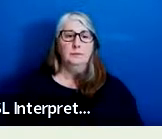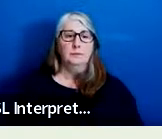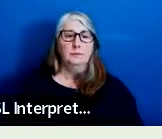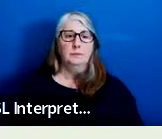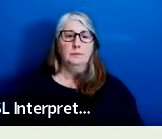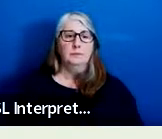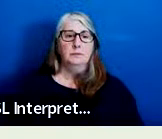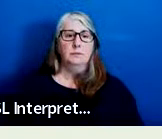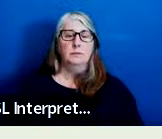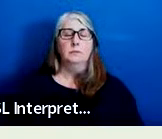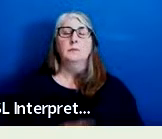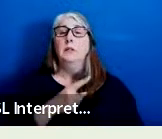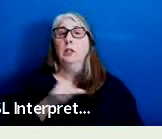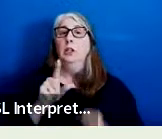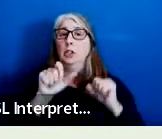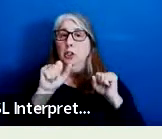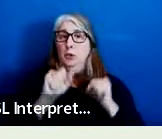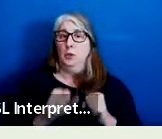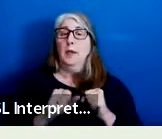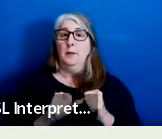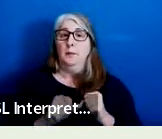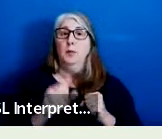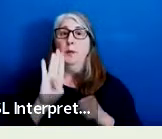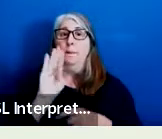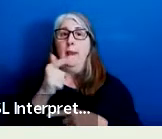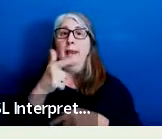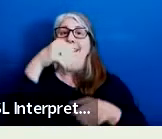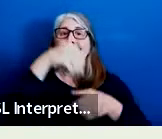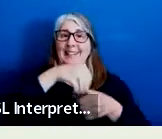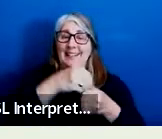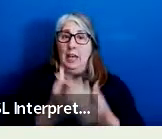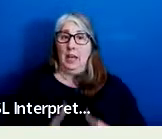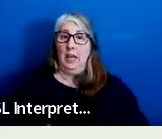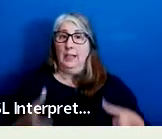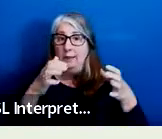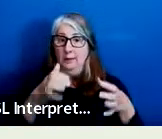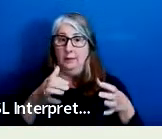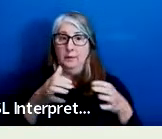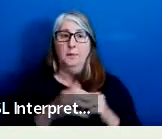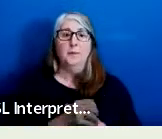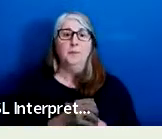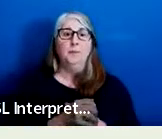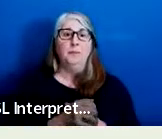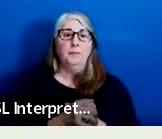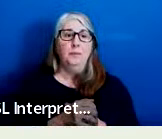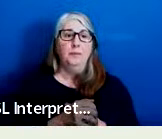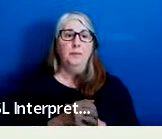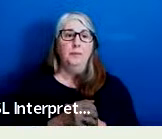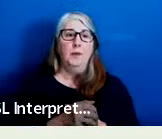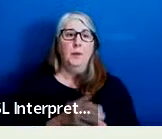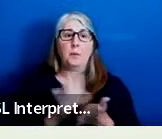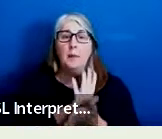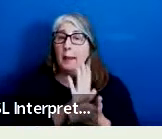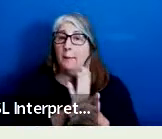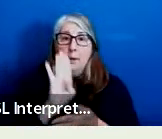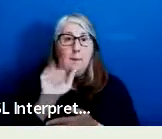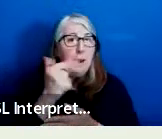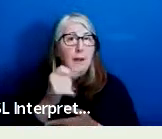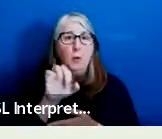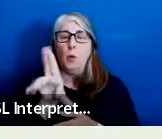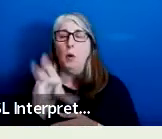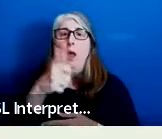Residents may choose to line their wheel cart with a compostable liner, a paper yard trim bag, or another absorbent